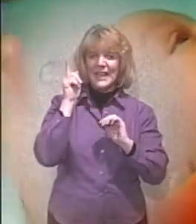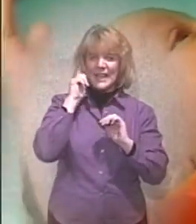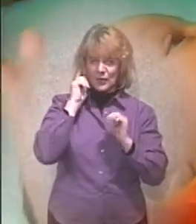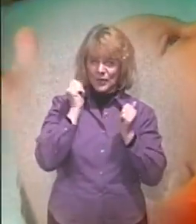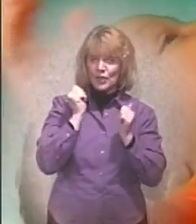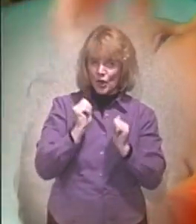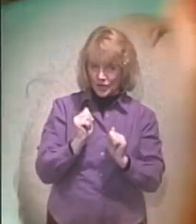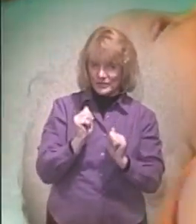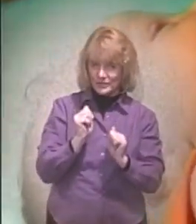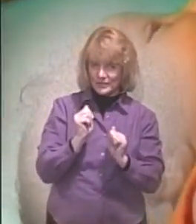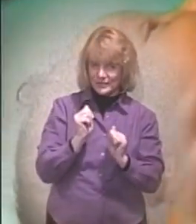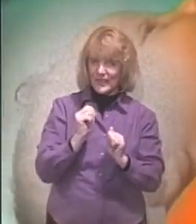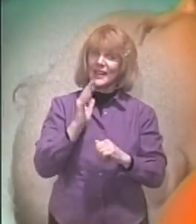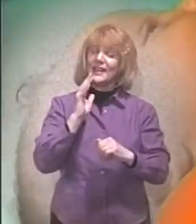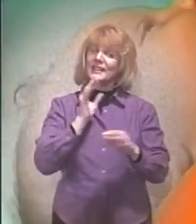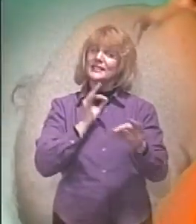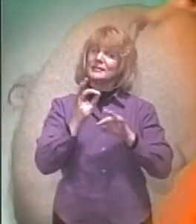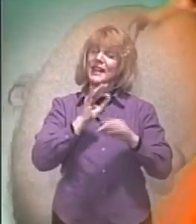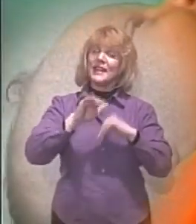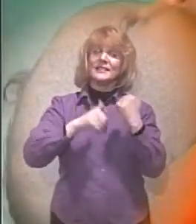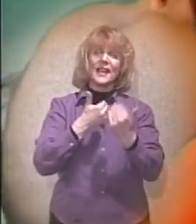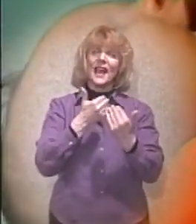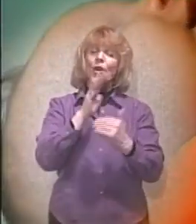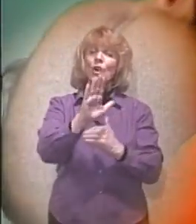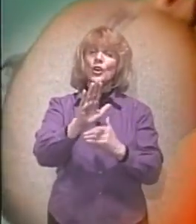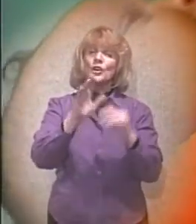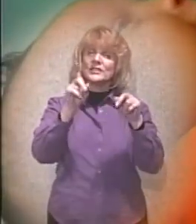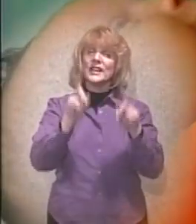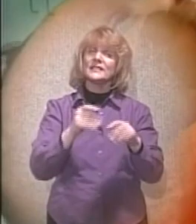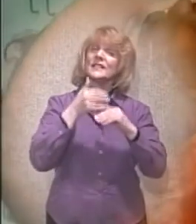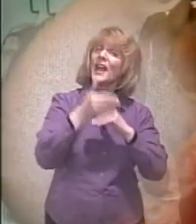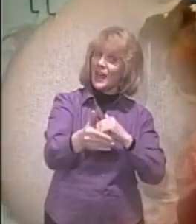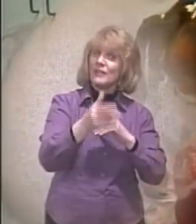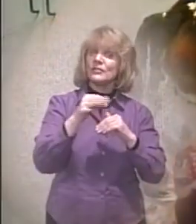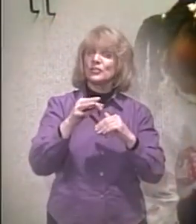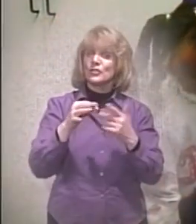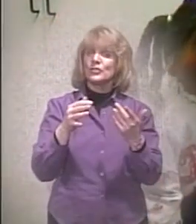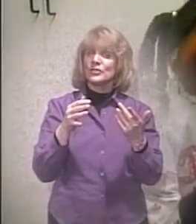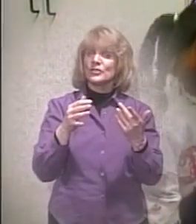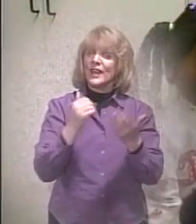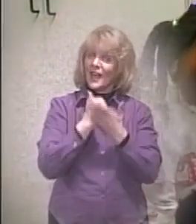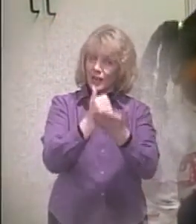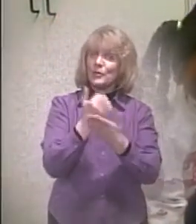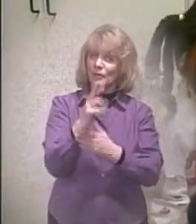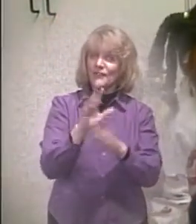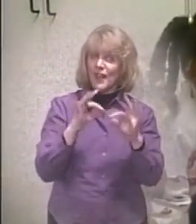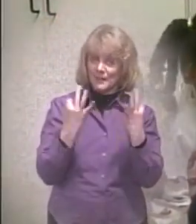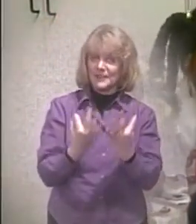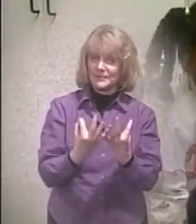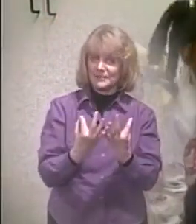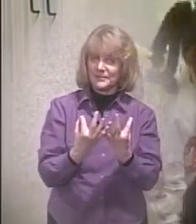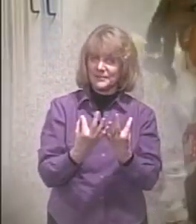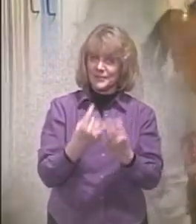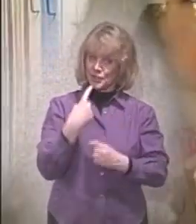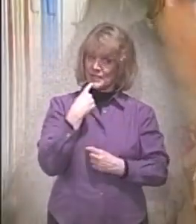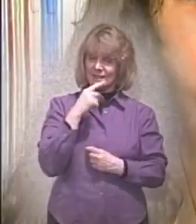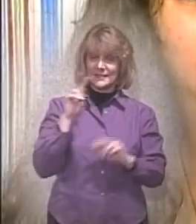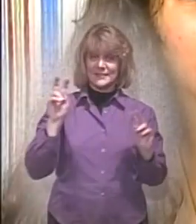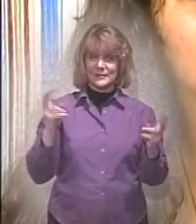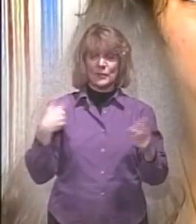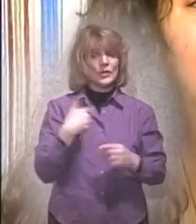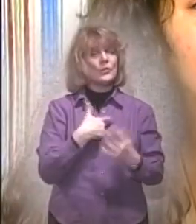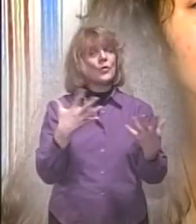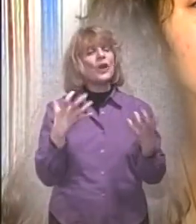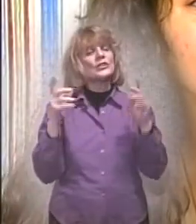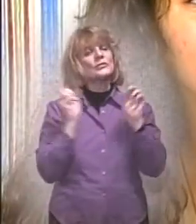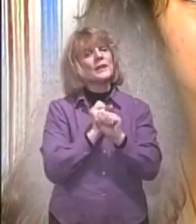of follow-up testing after the initial hearing screening. We wanted to choose a hospital that we knew would specialize in children, that